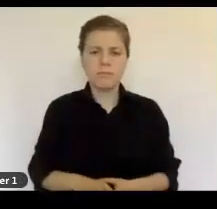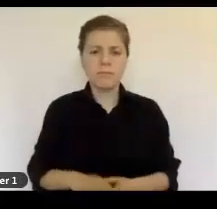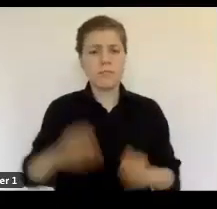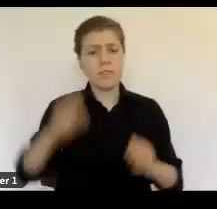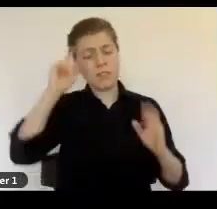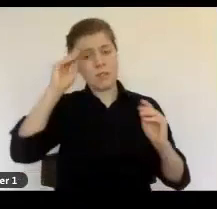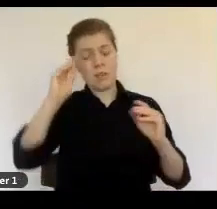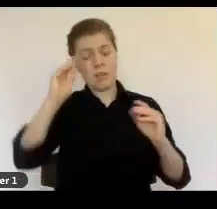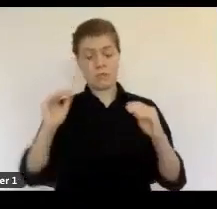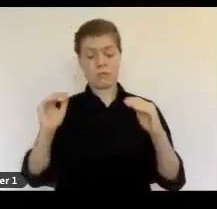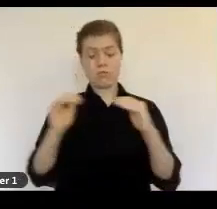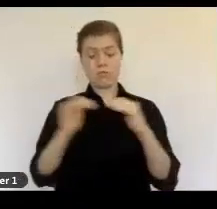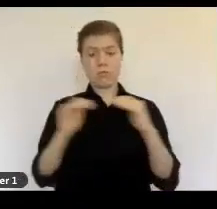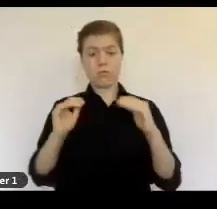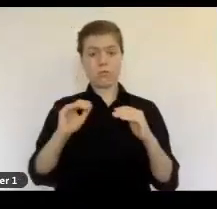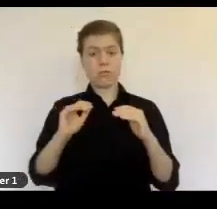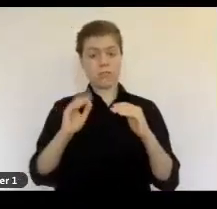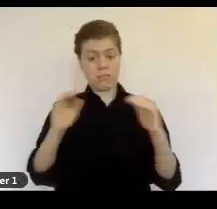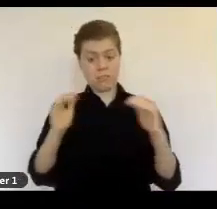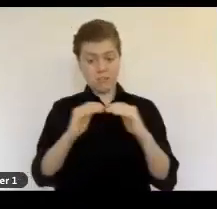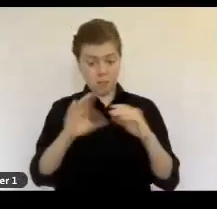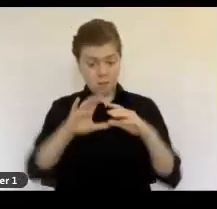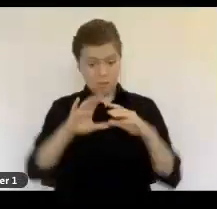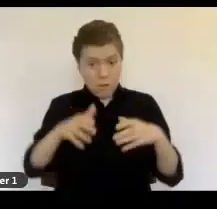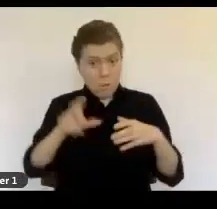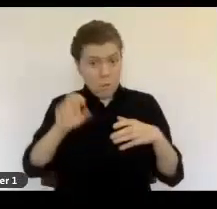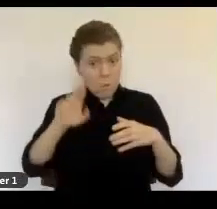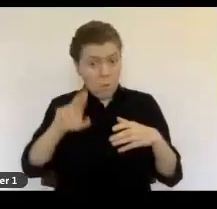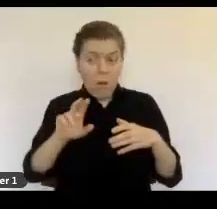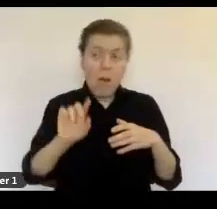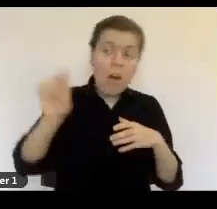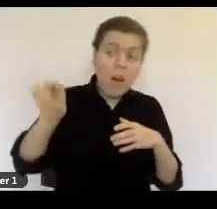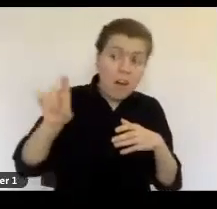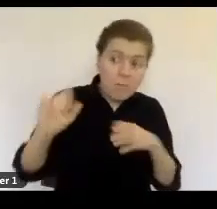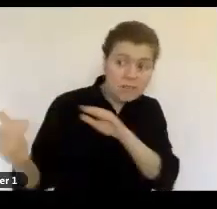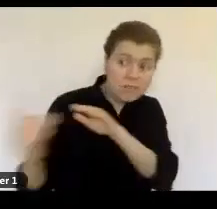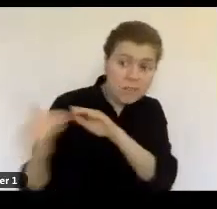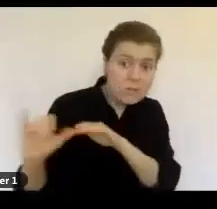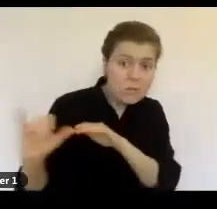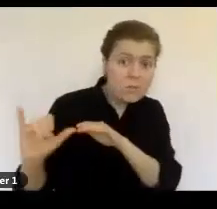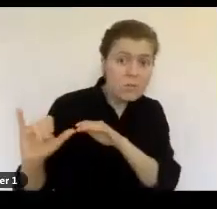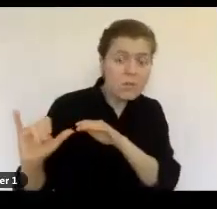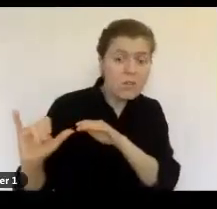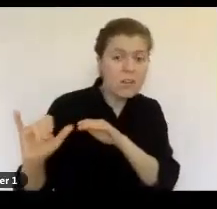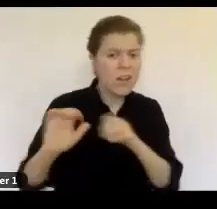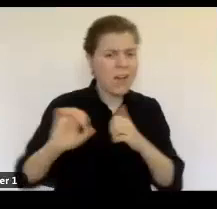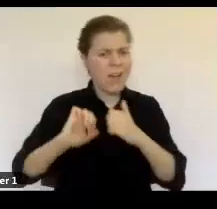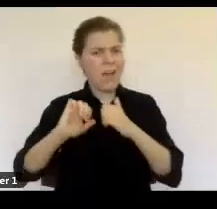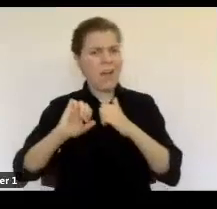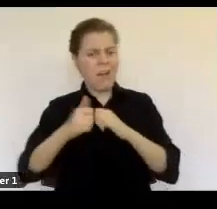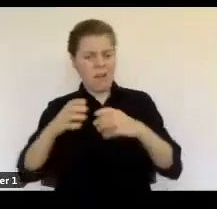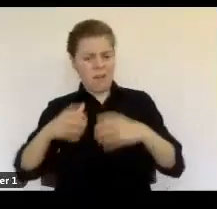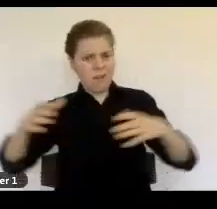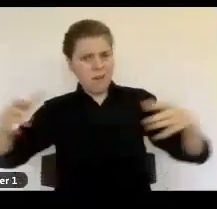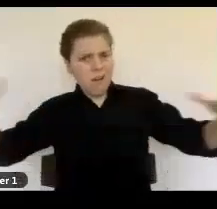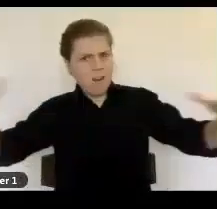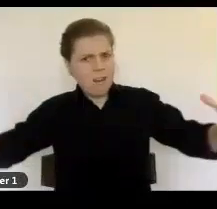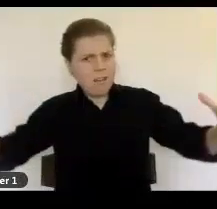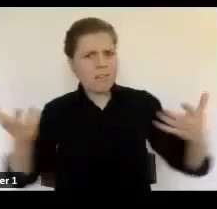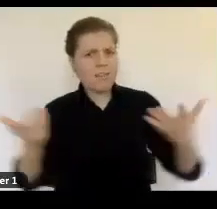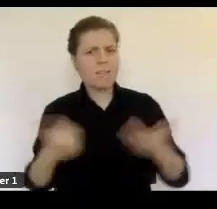us to be a little more clear about who we're talking about, who is us, when we consider how far do the requirements of justice